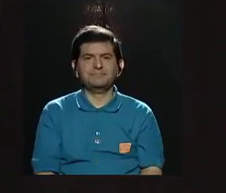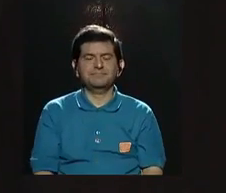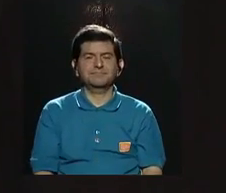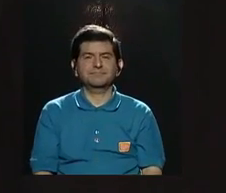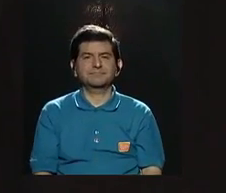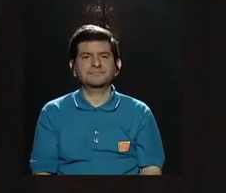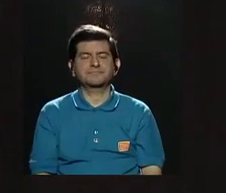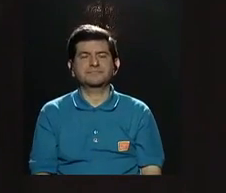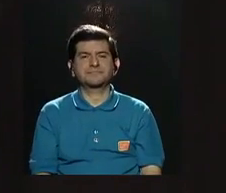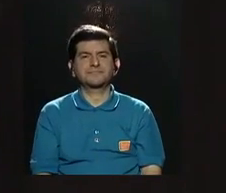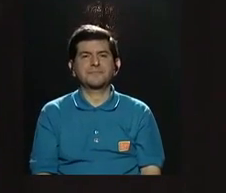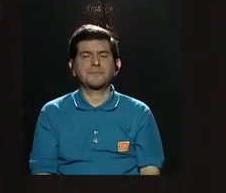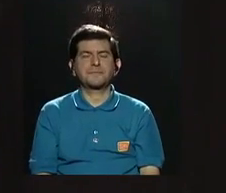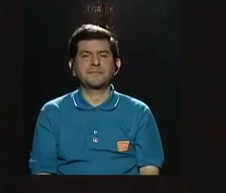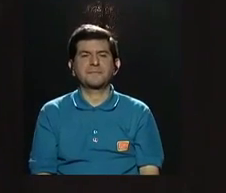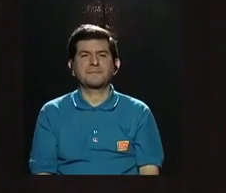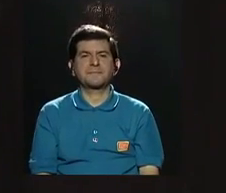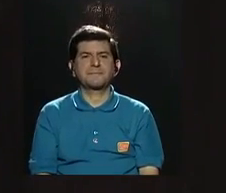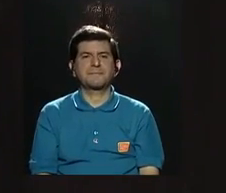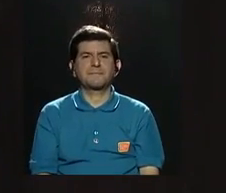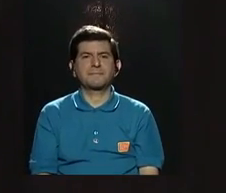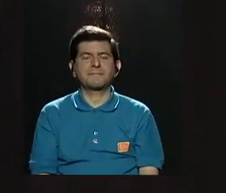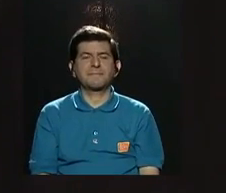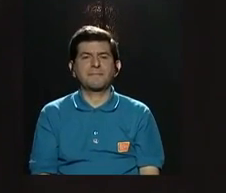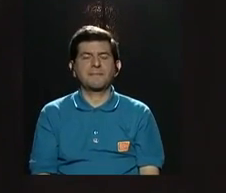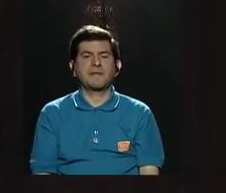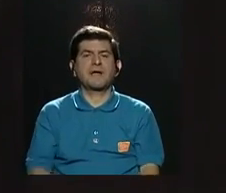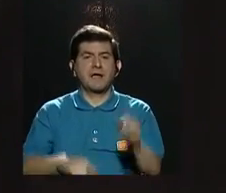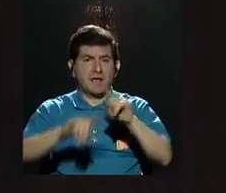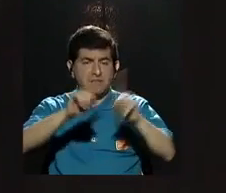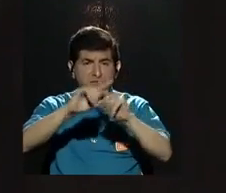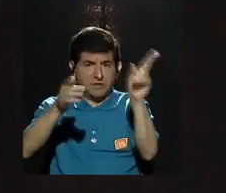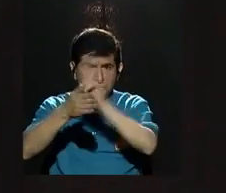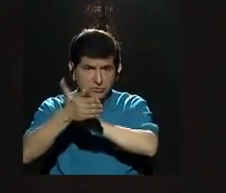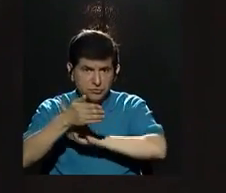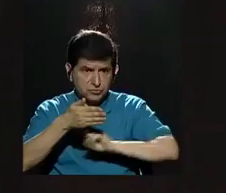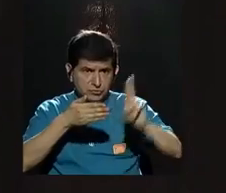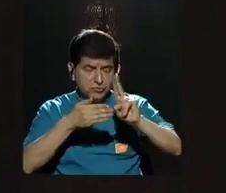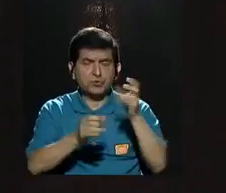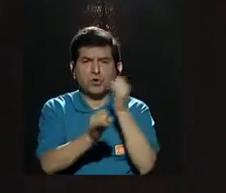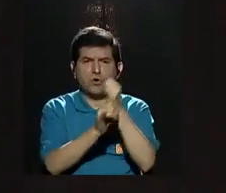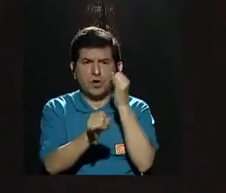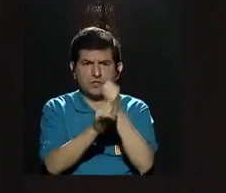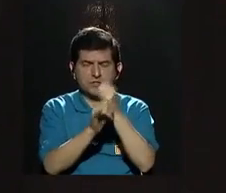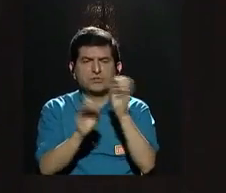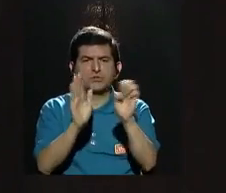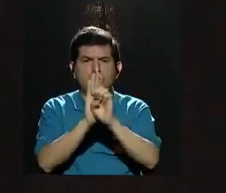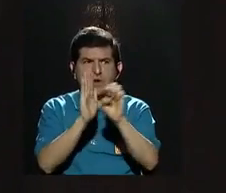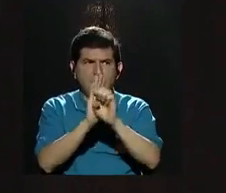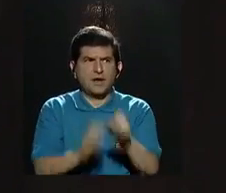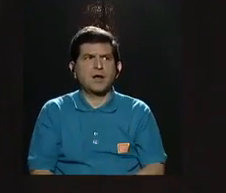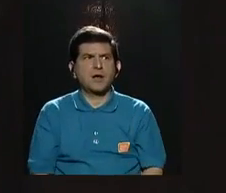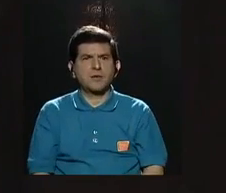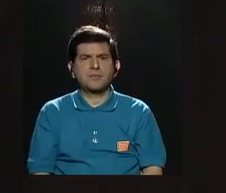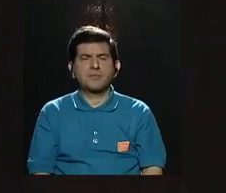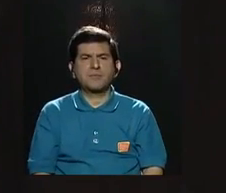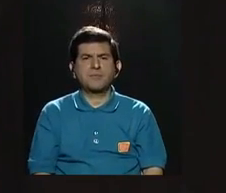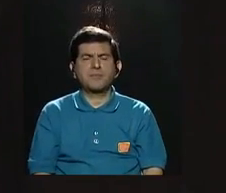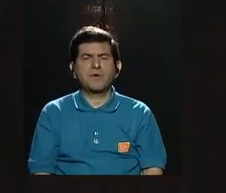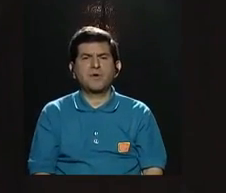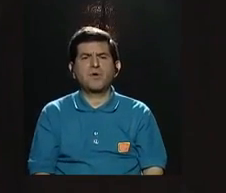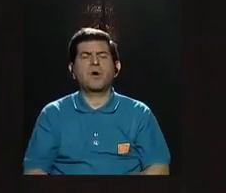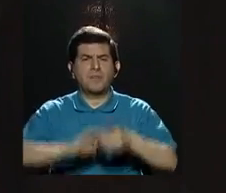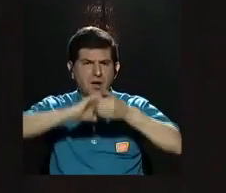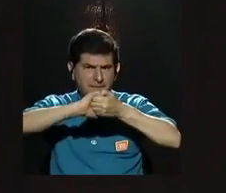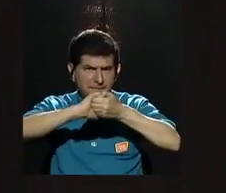in universities, other institutions such as corporations, the main watchwords now are